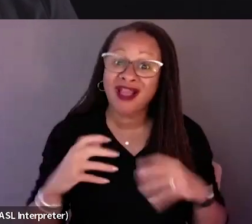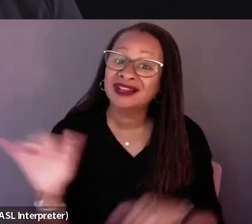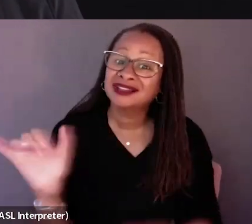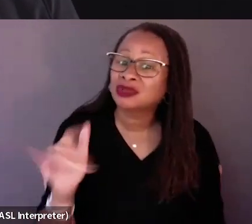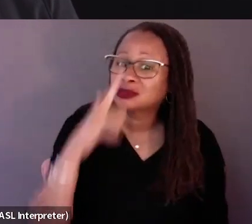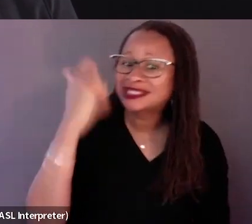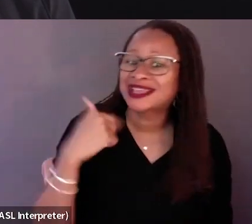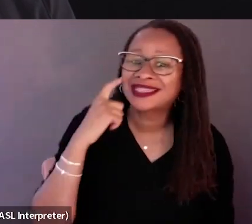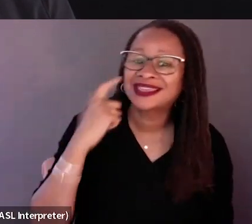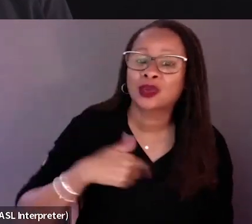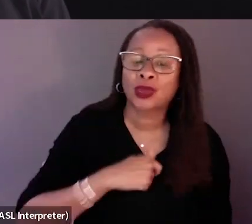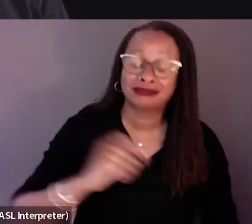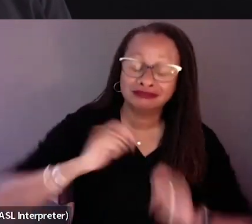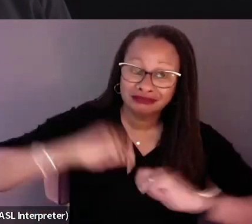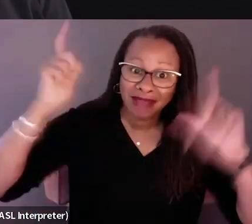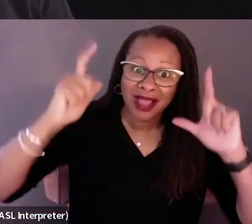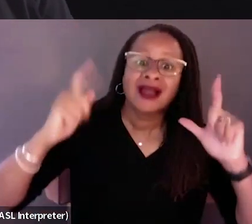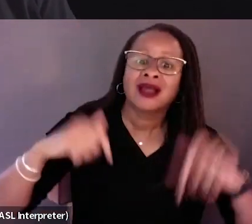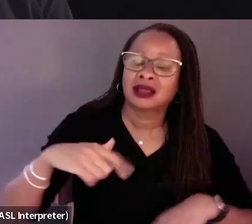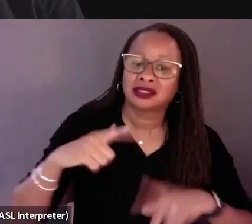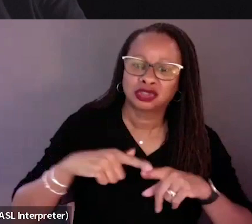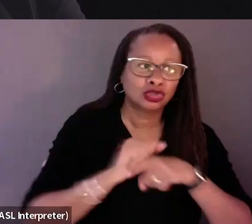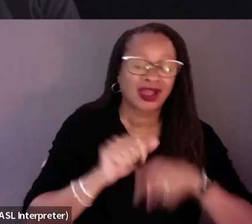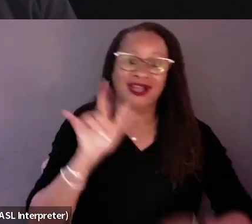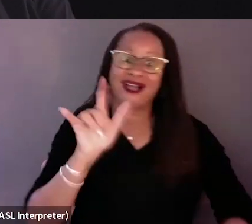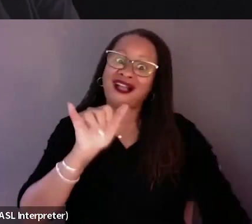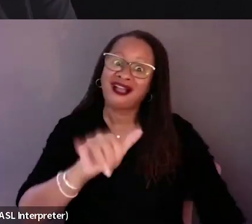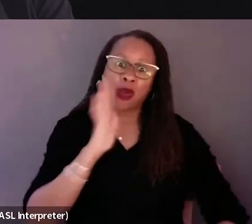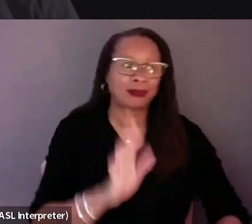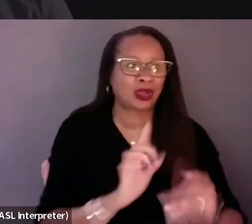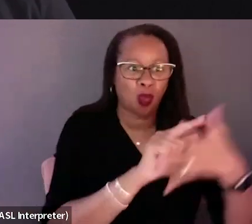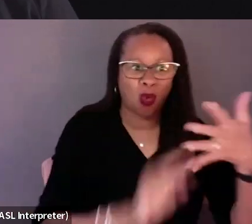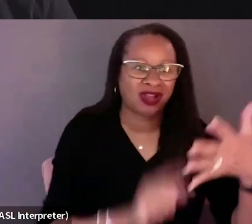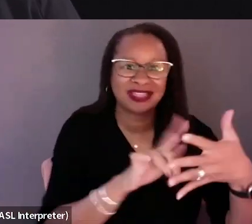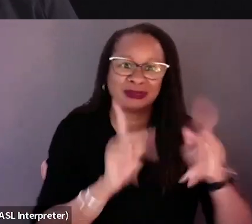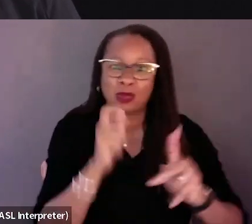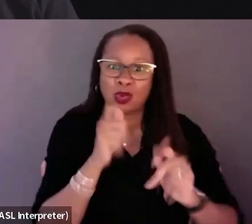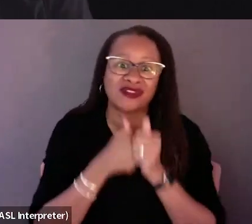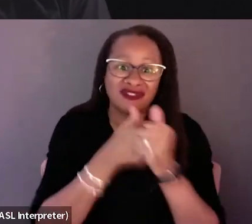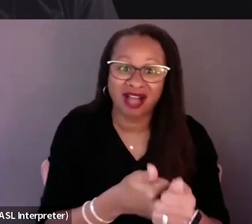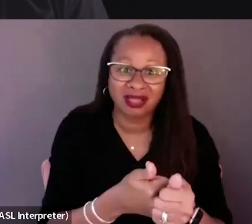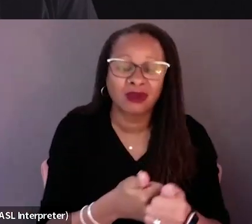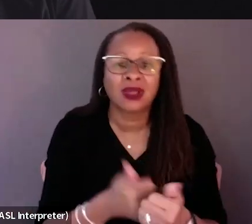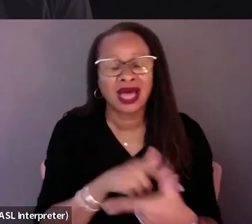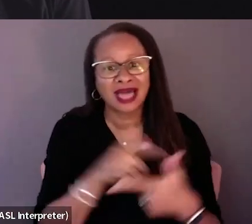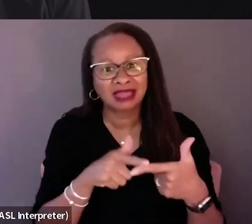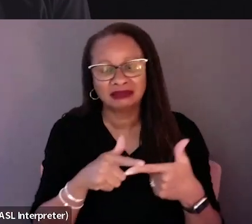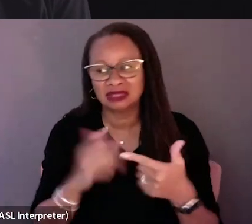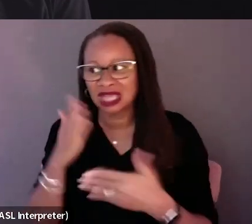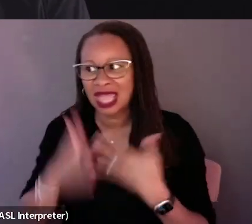we're sort of trained to say, aha, okay, it's going to be one of these people you're following. And then when it